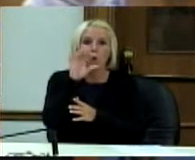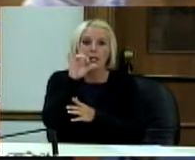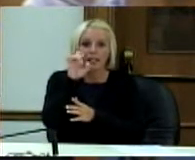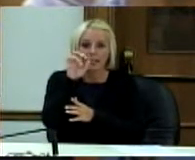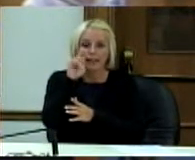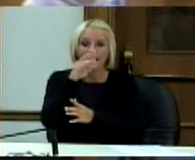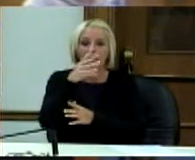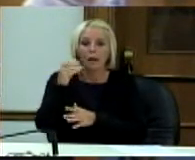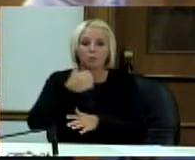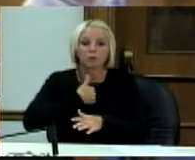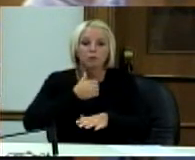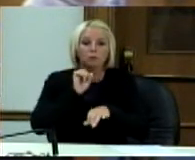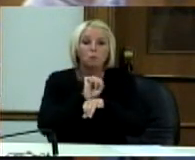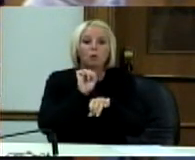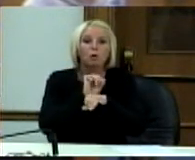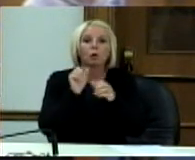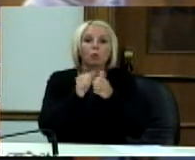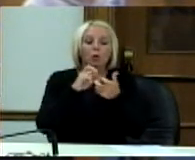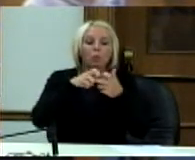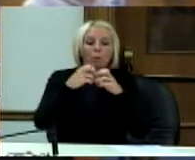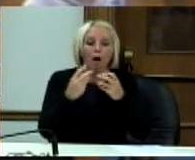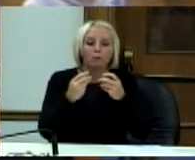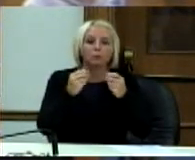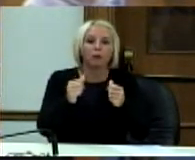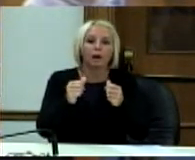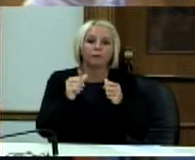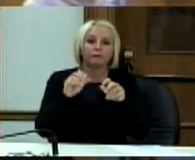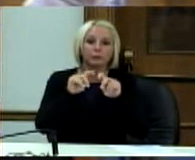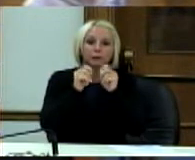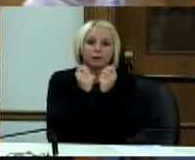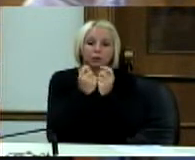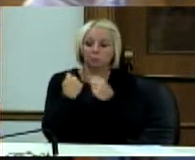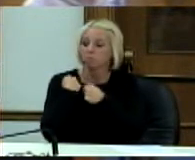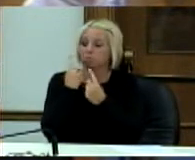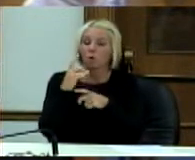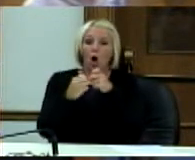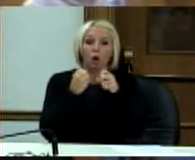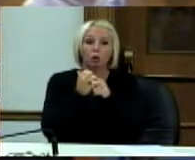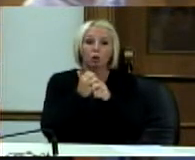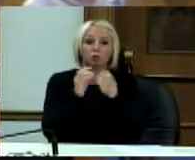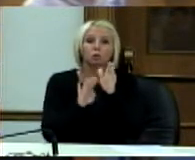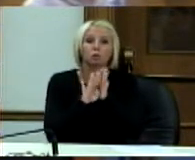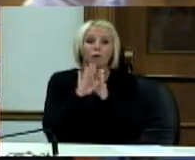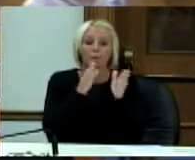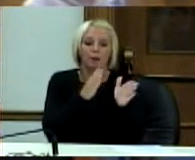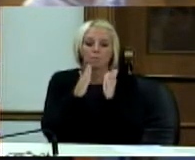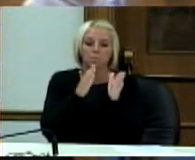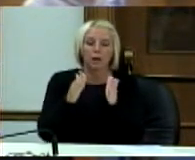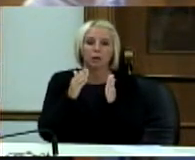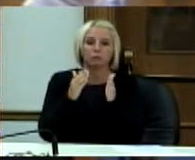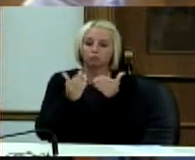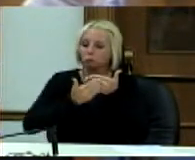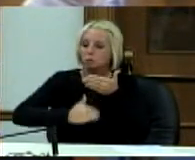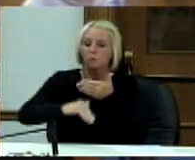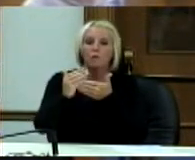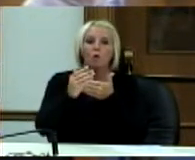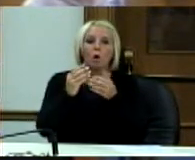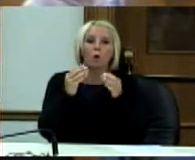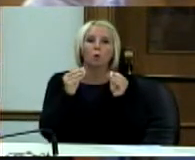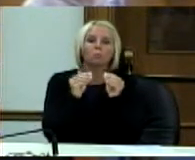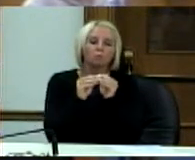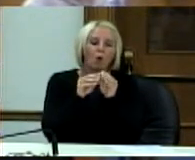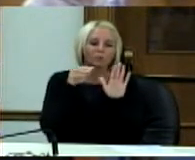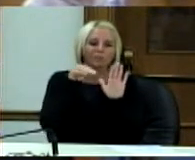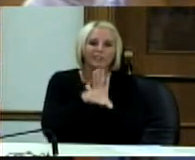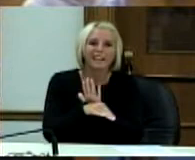Colleen and I have been working with the Problem Solving Advisory all year to develop a plan to move forward